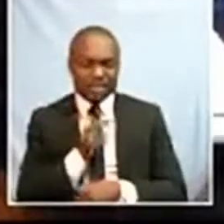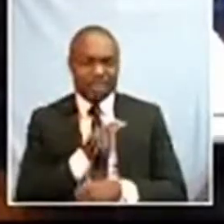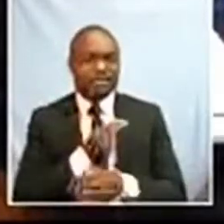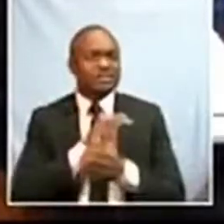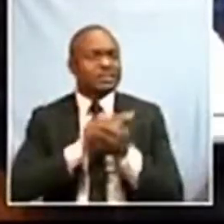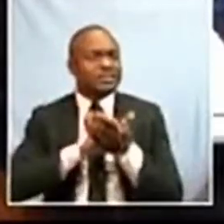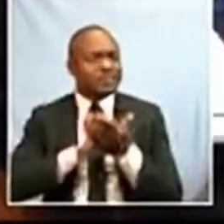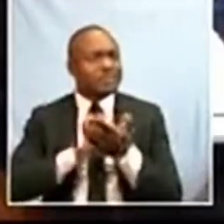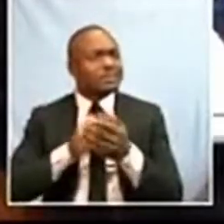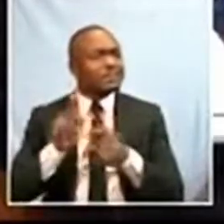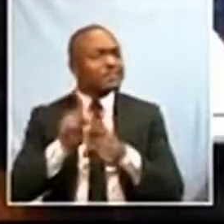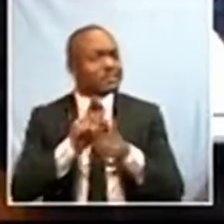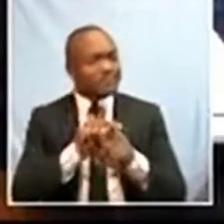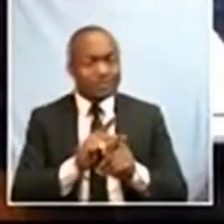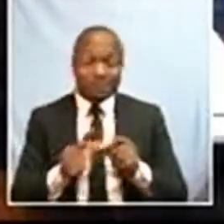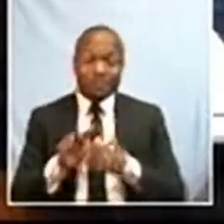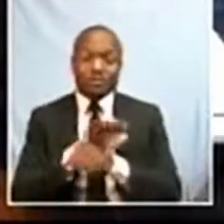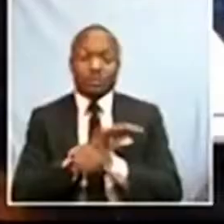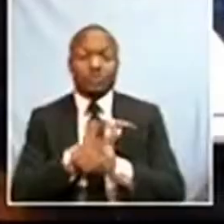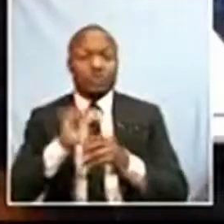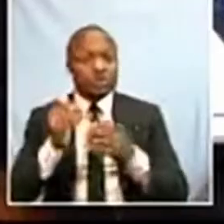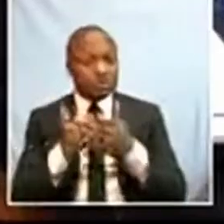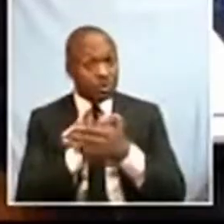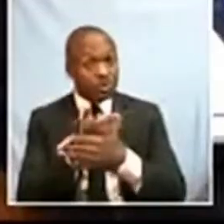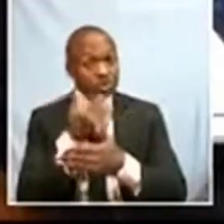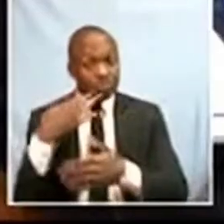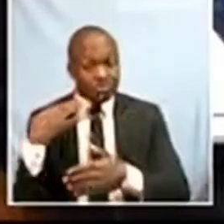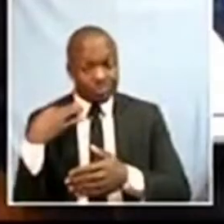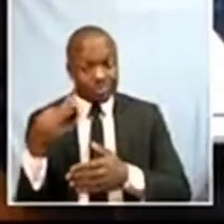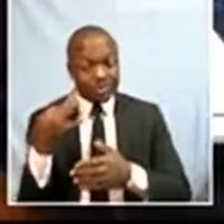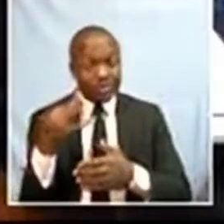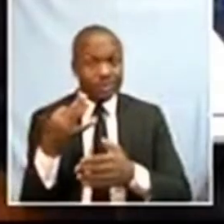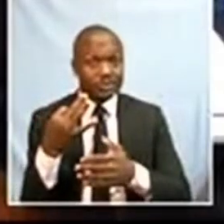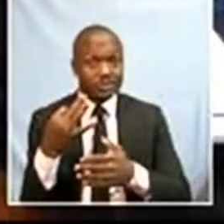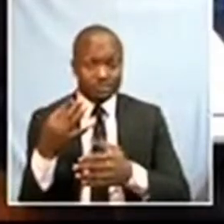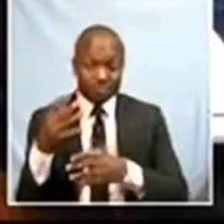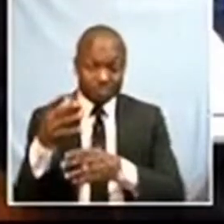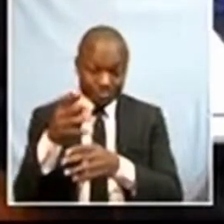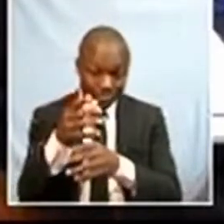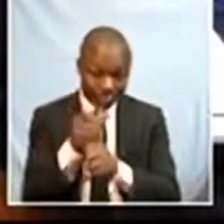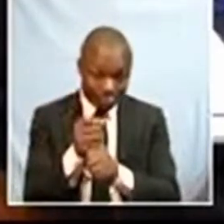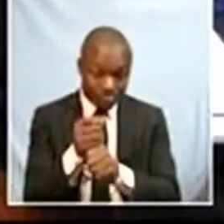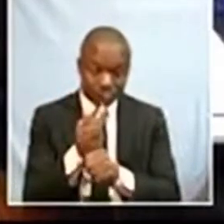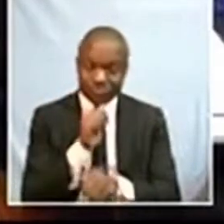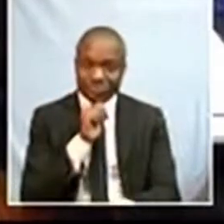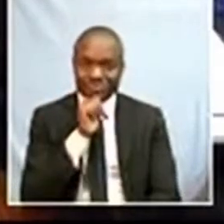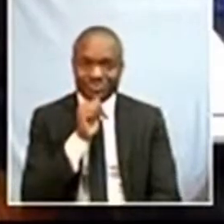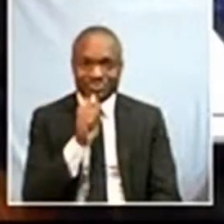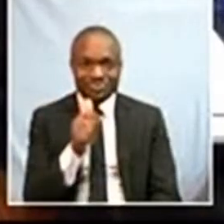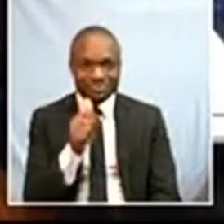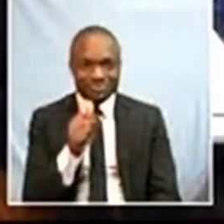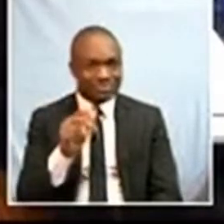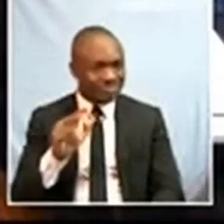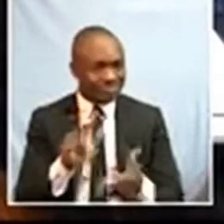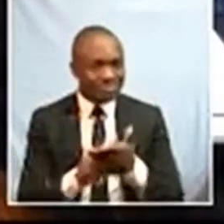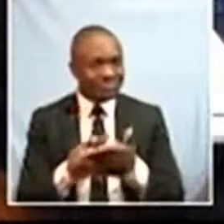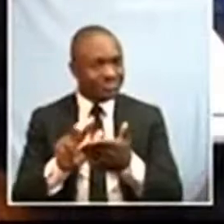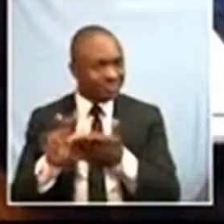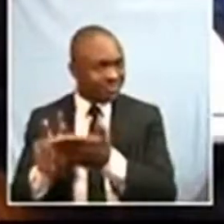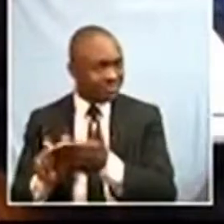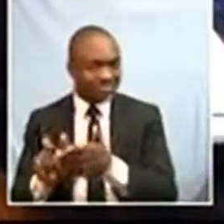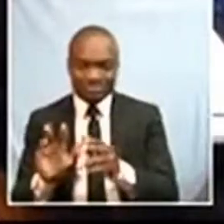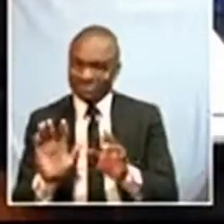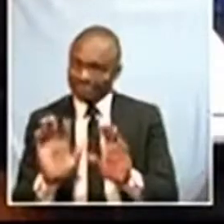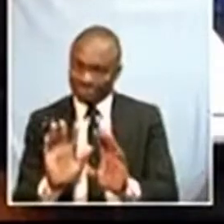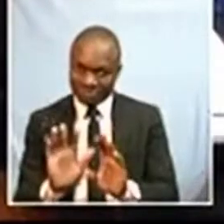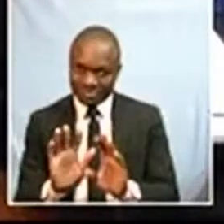the new applications that we are receiving, we are not approving